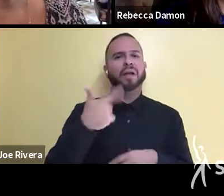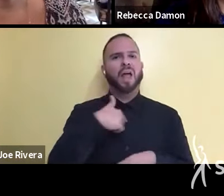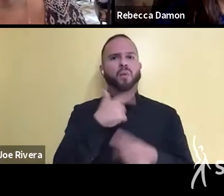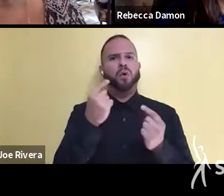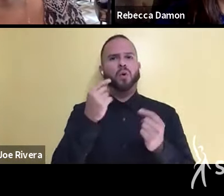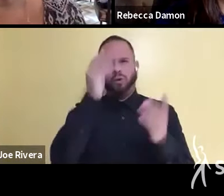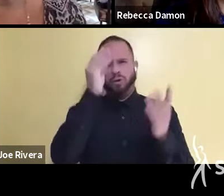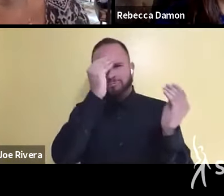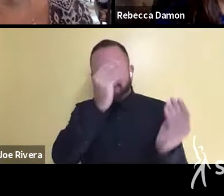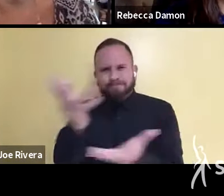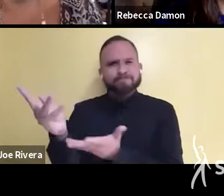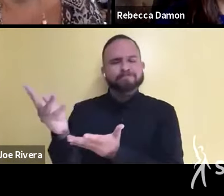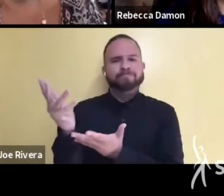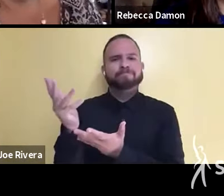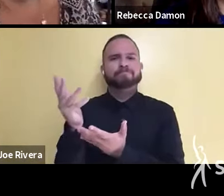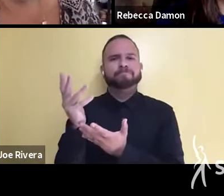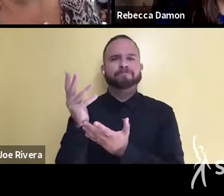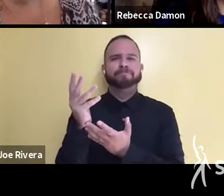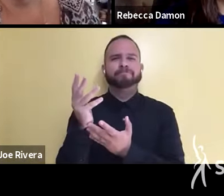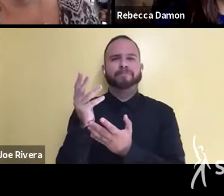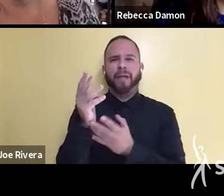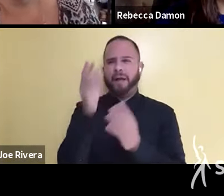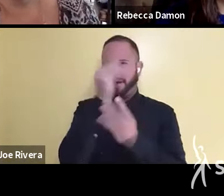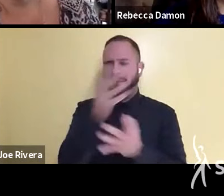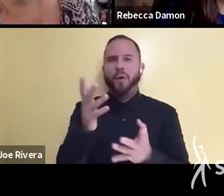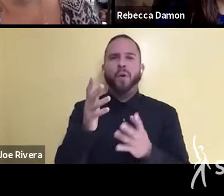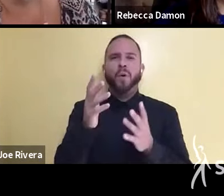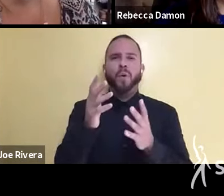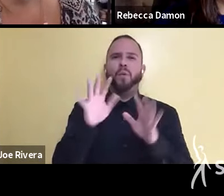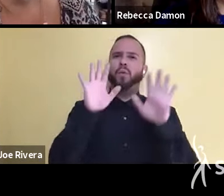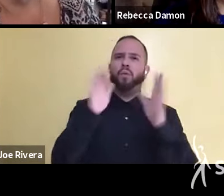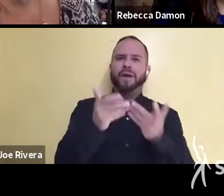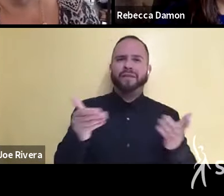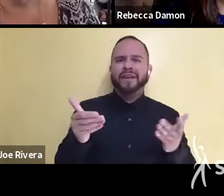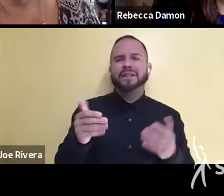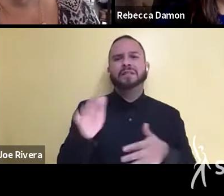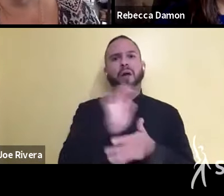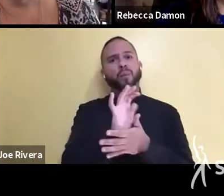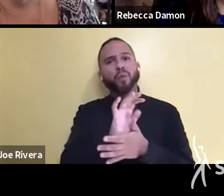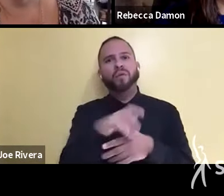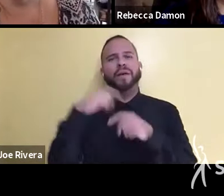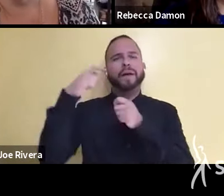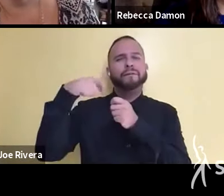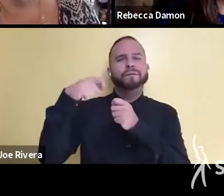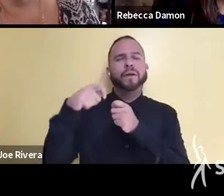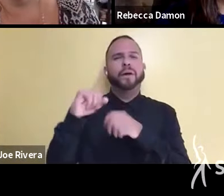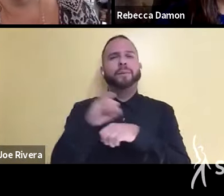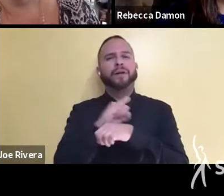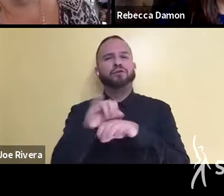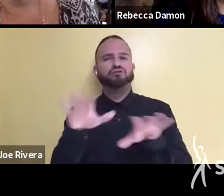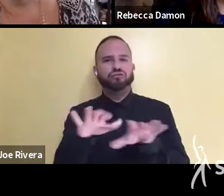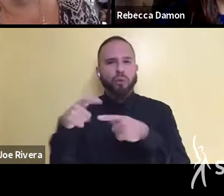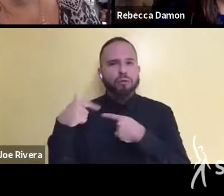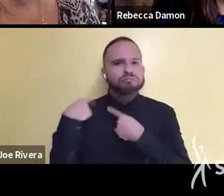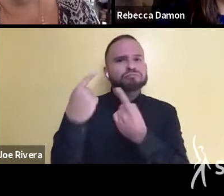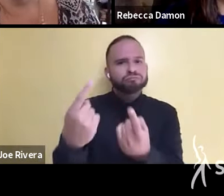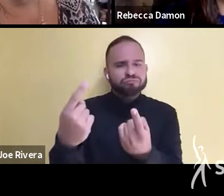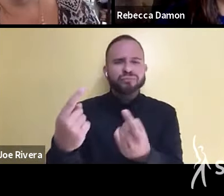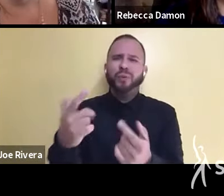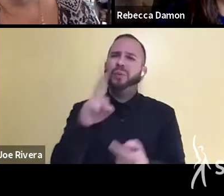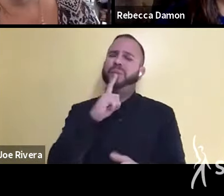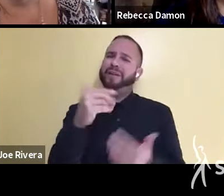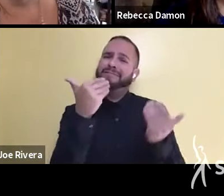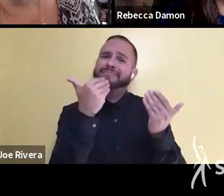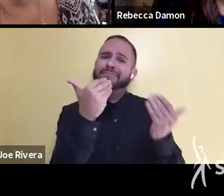all the great things that the movie and film industry is doing. So thank you